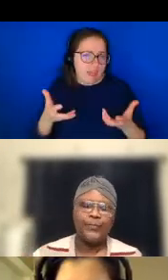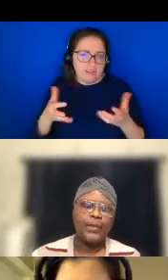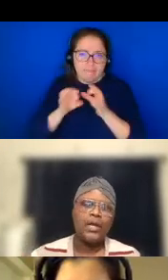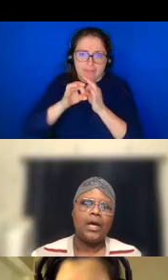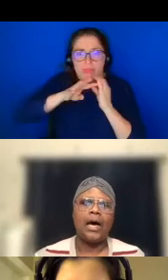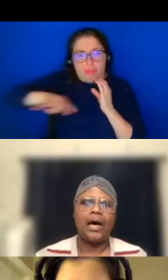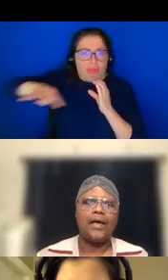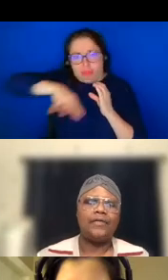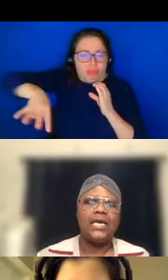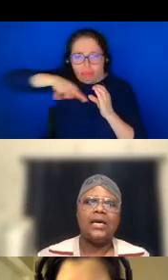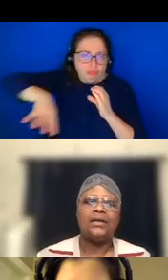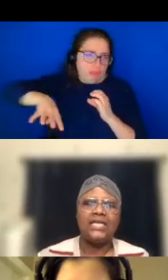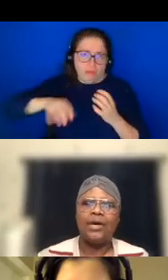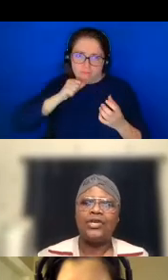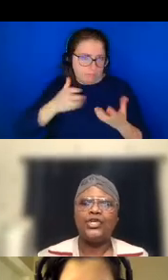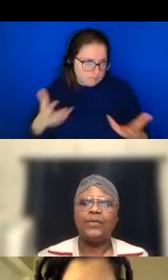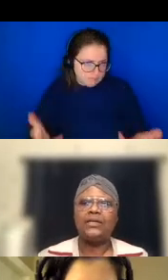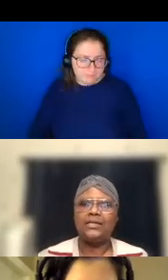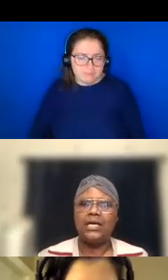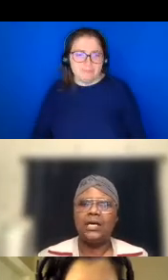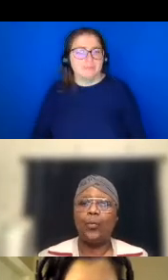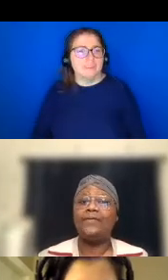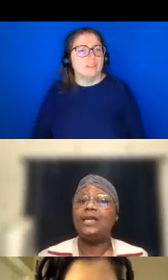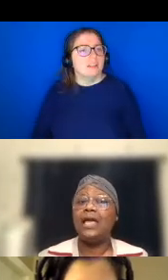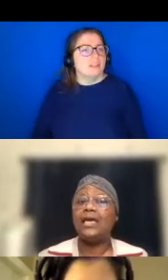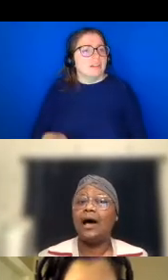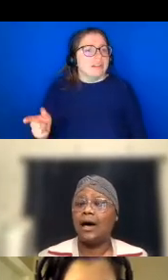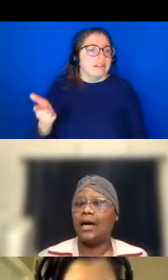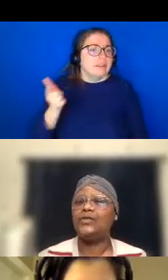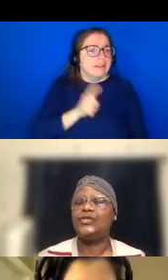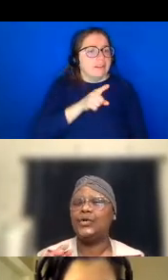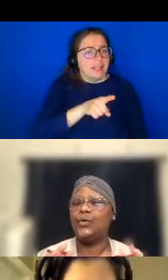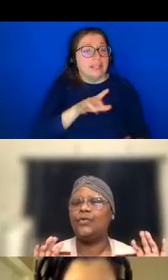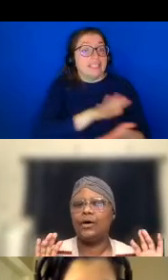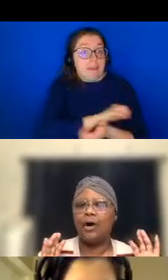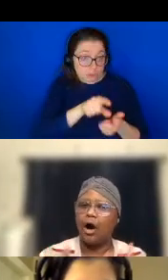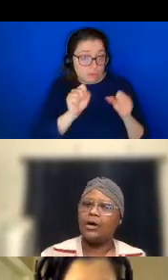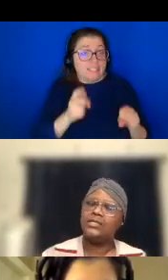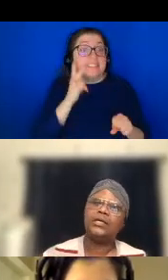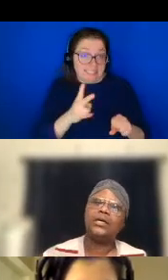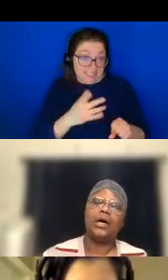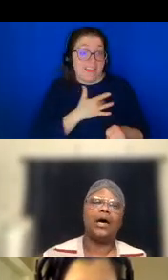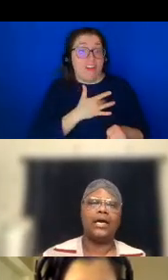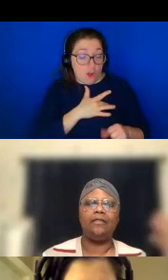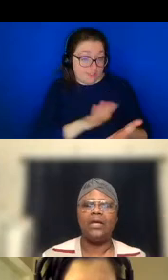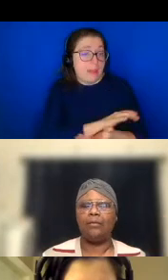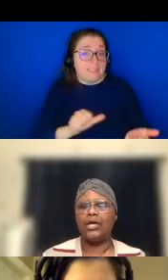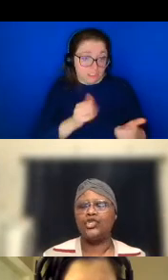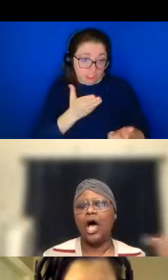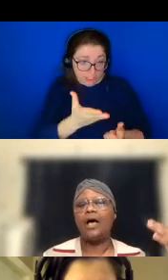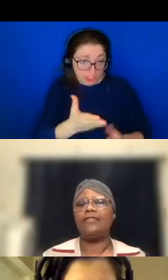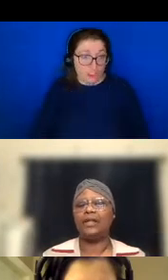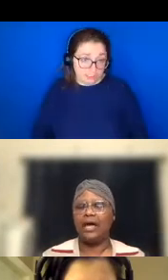through. The damage you can see with the naked eye to the heart in the